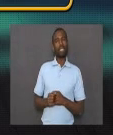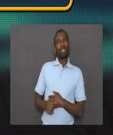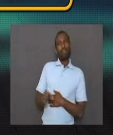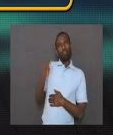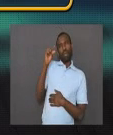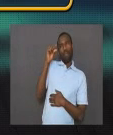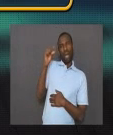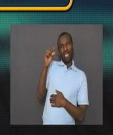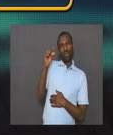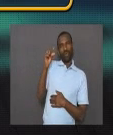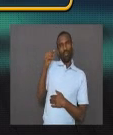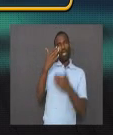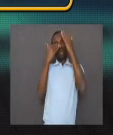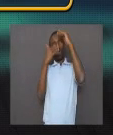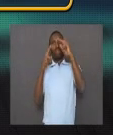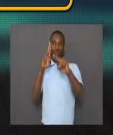microscopic quantities.